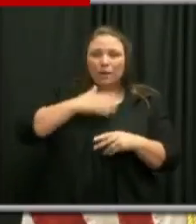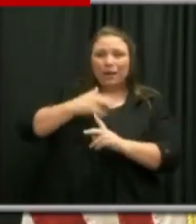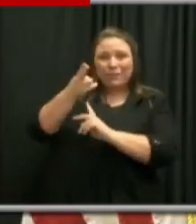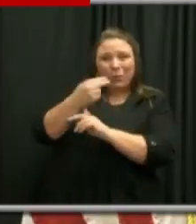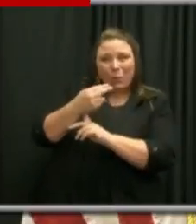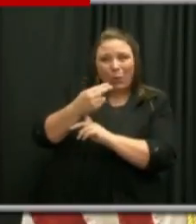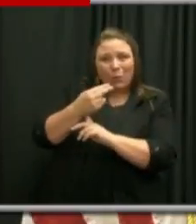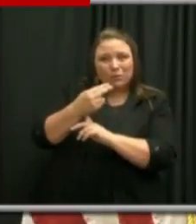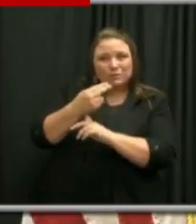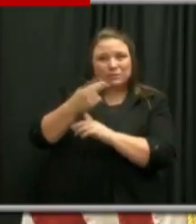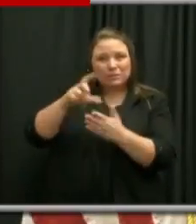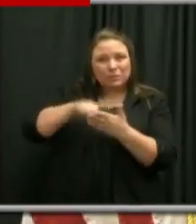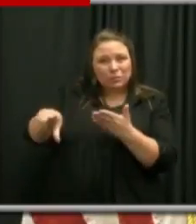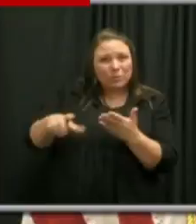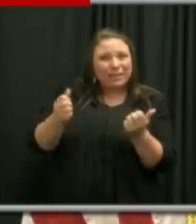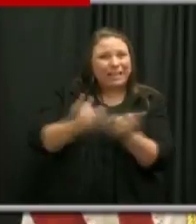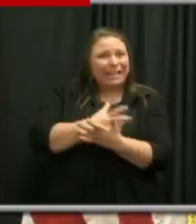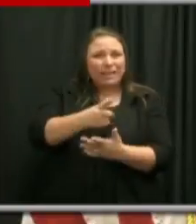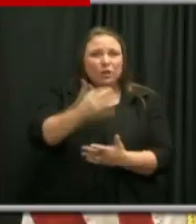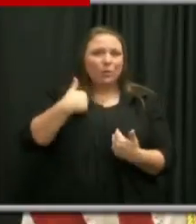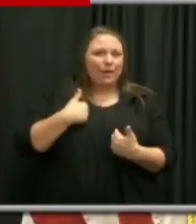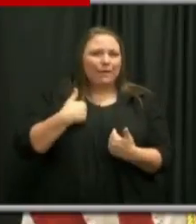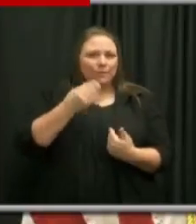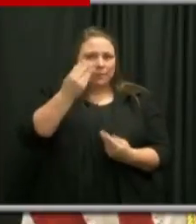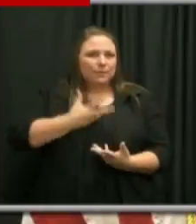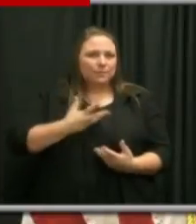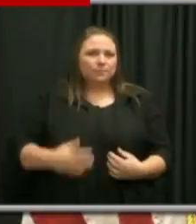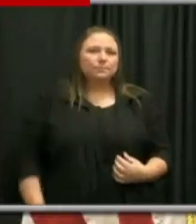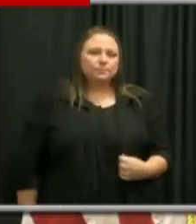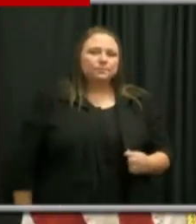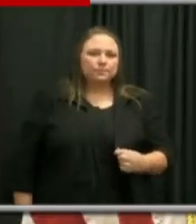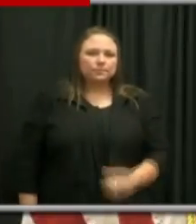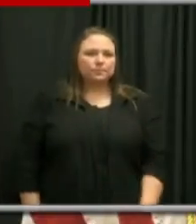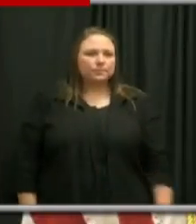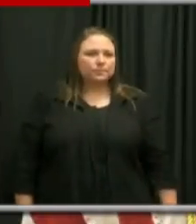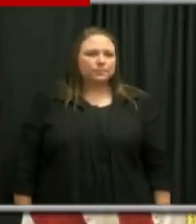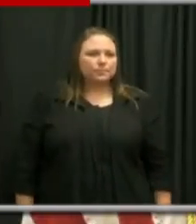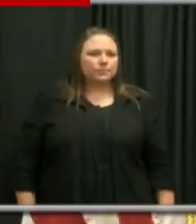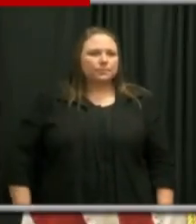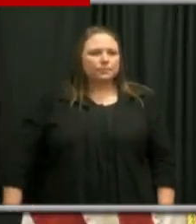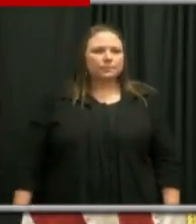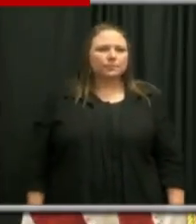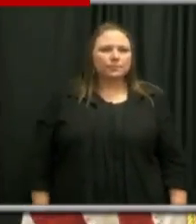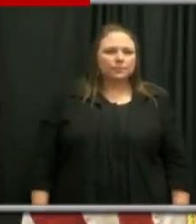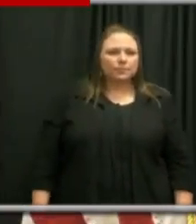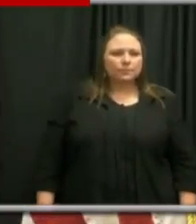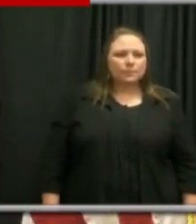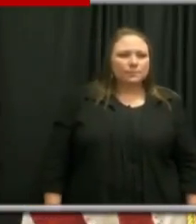vouchers? Just any insight you have on that. Thank you. Thank you, Kara.